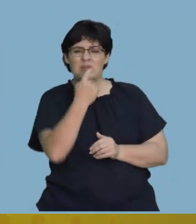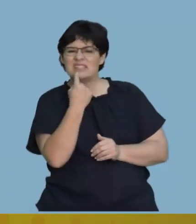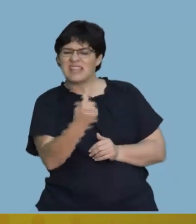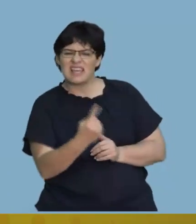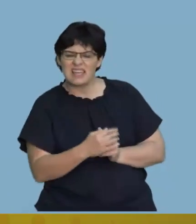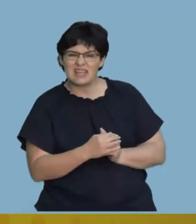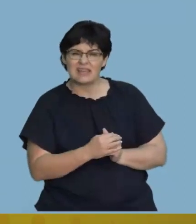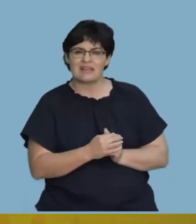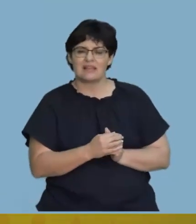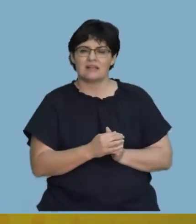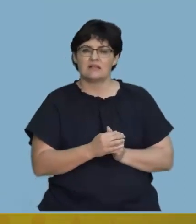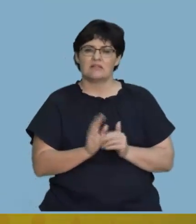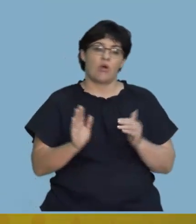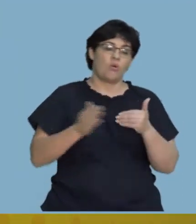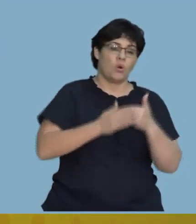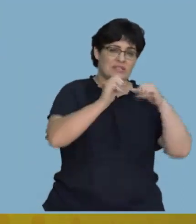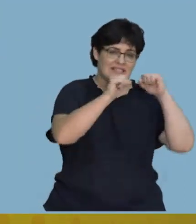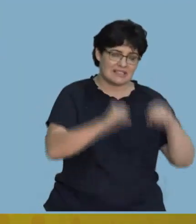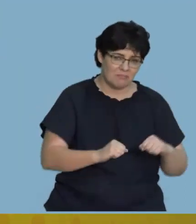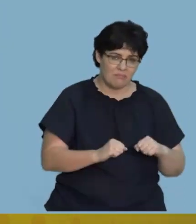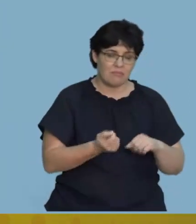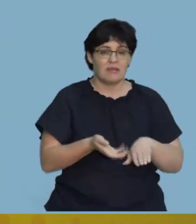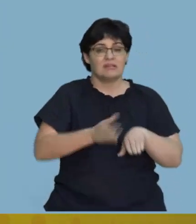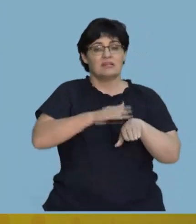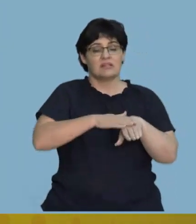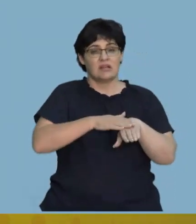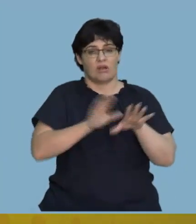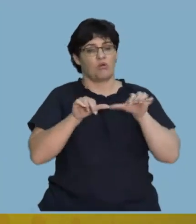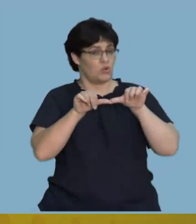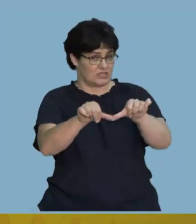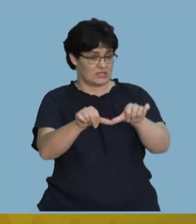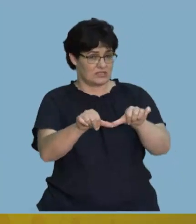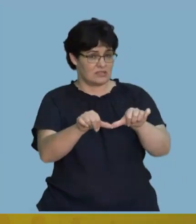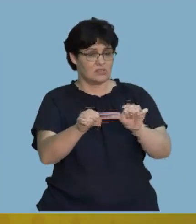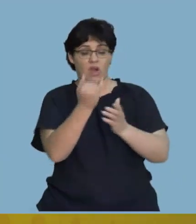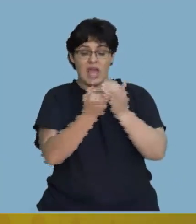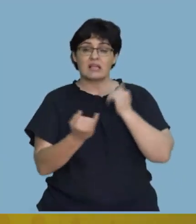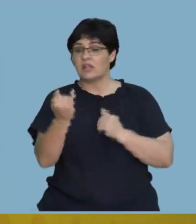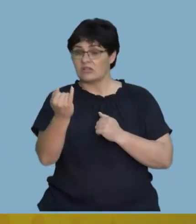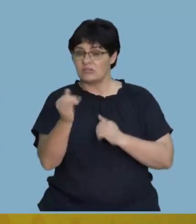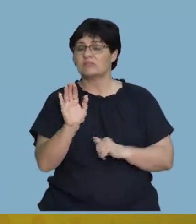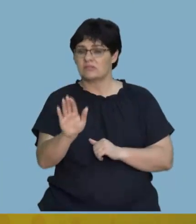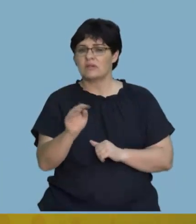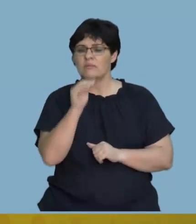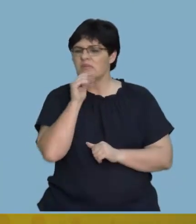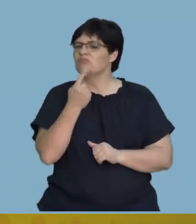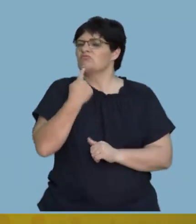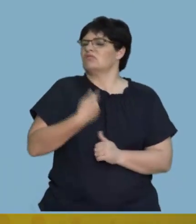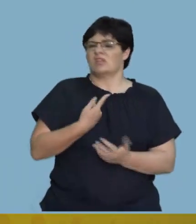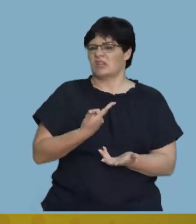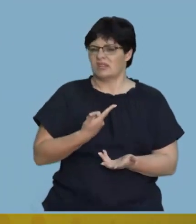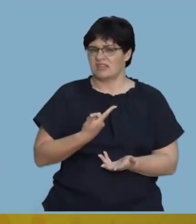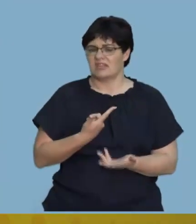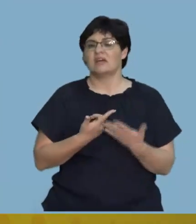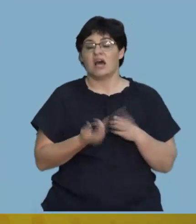says, in a closed system, the net charge remains constant. So insulation is a way of saying that